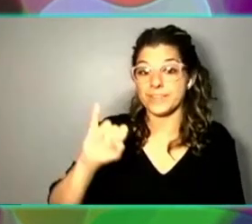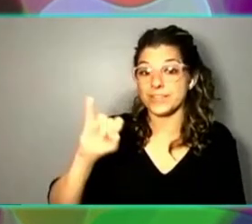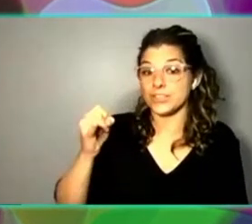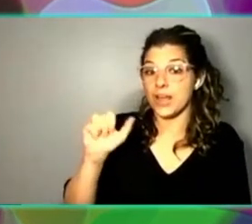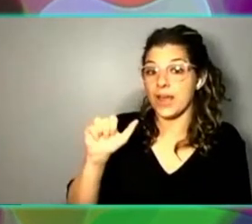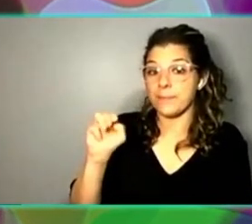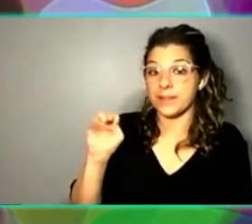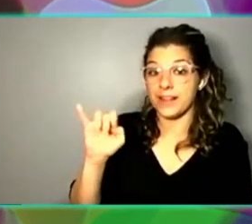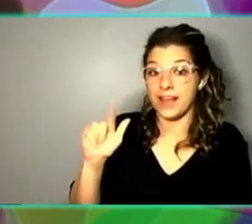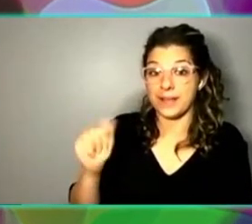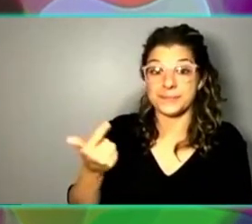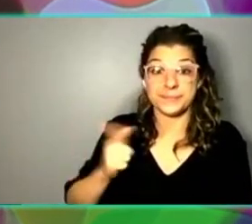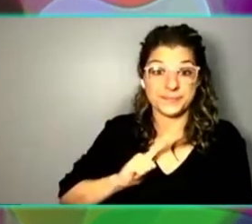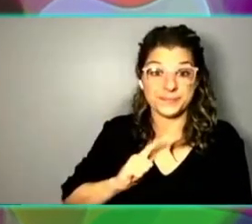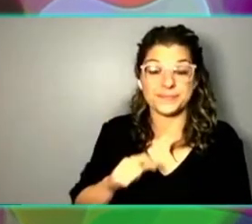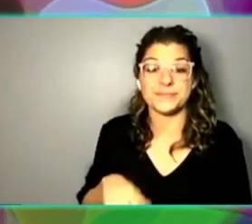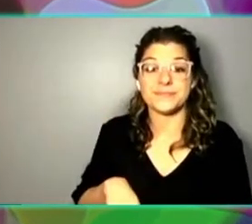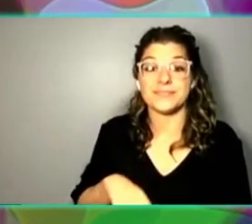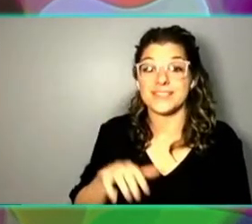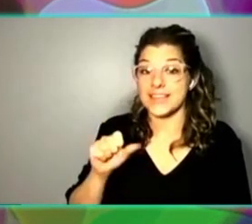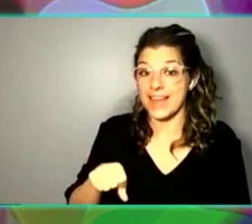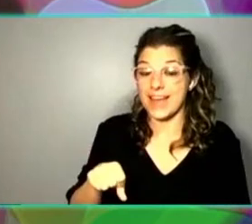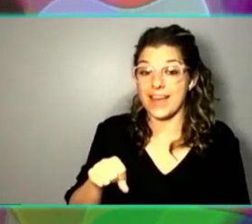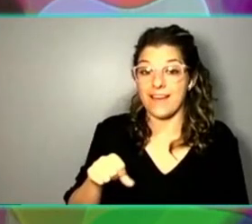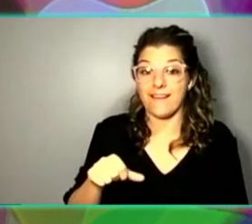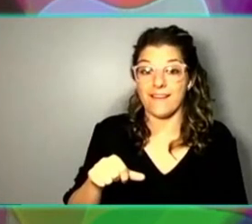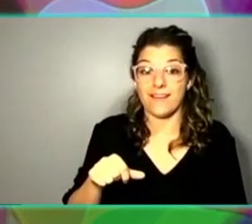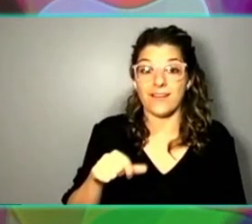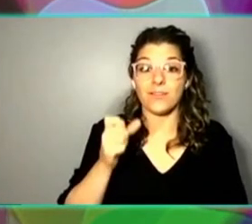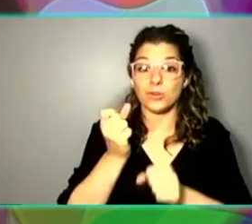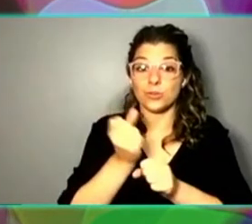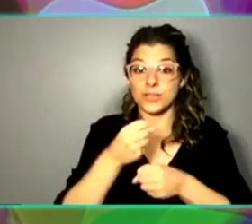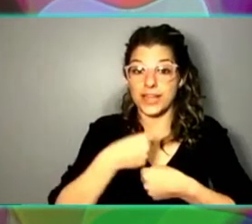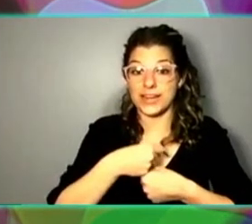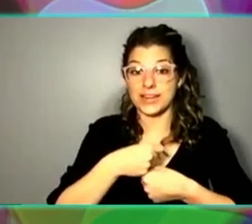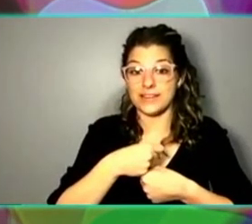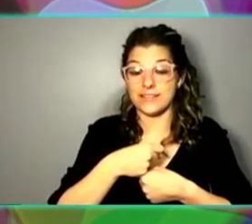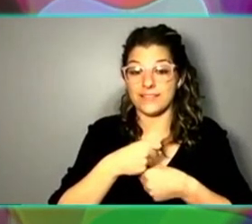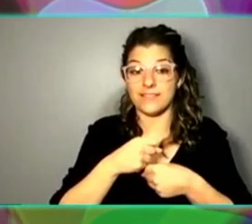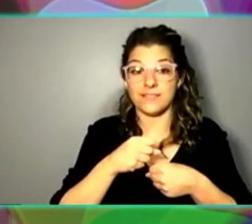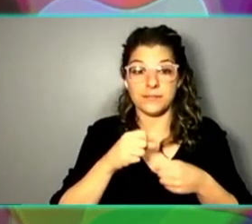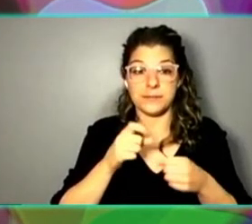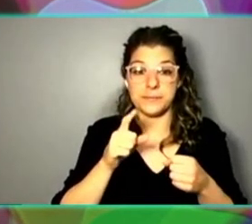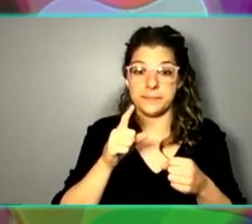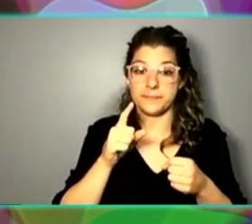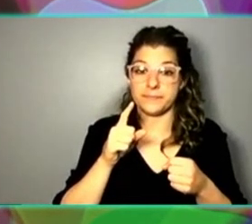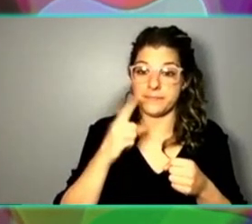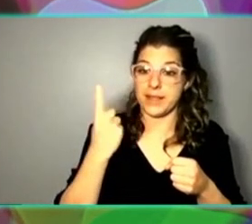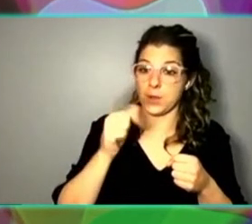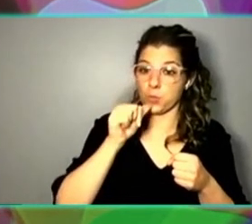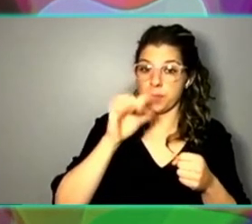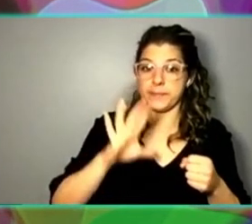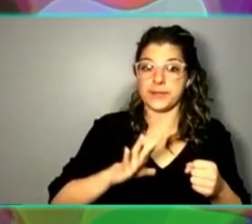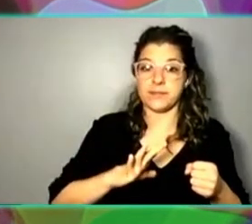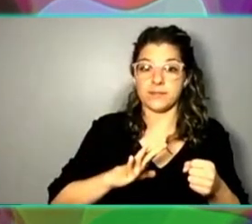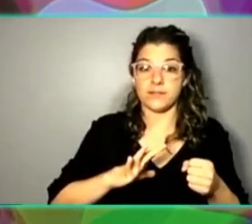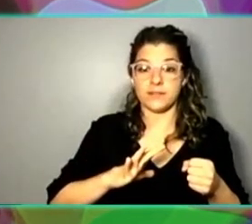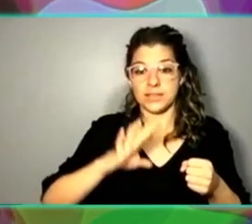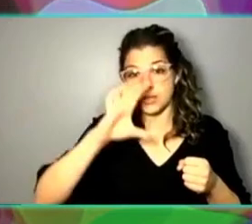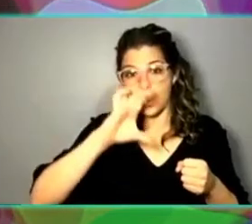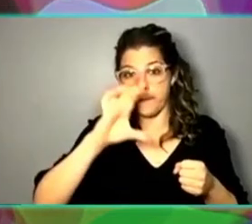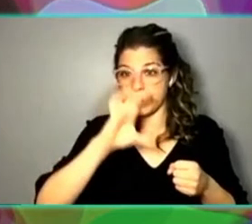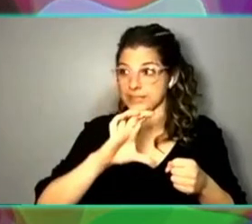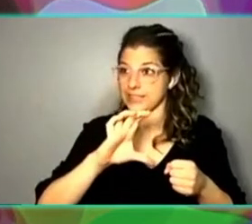I could go. So yeah, creating like Black women in comics is all I care